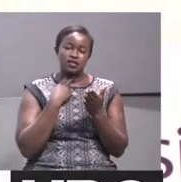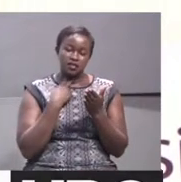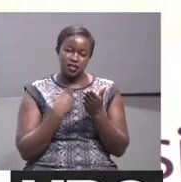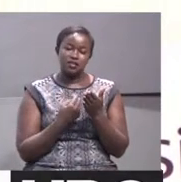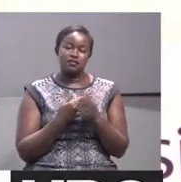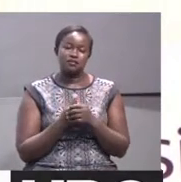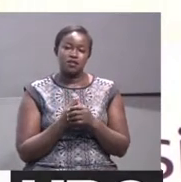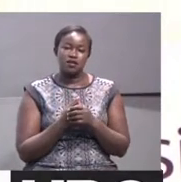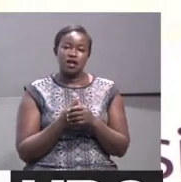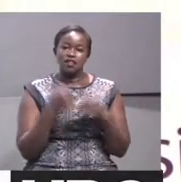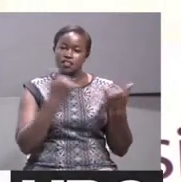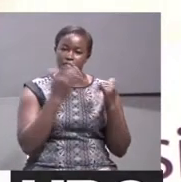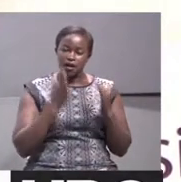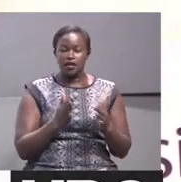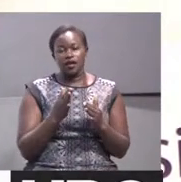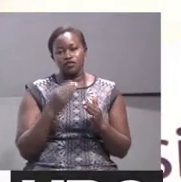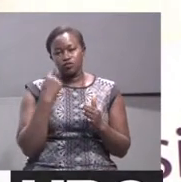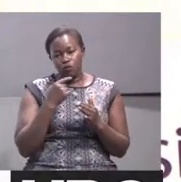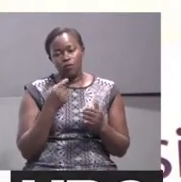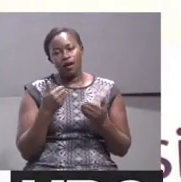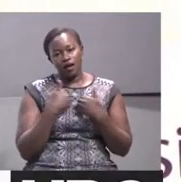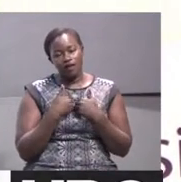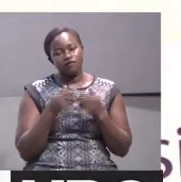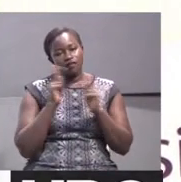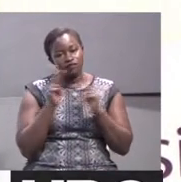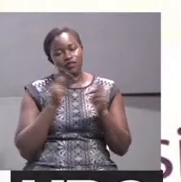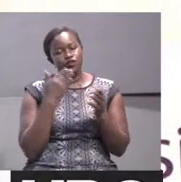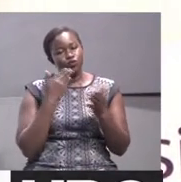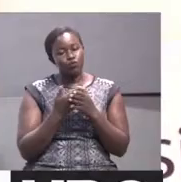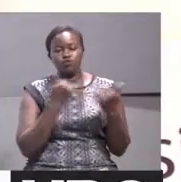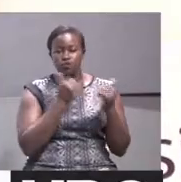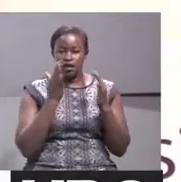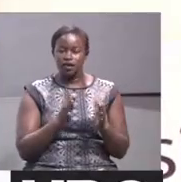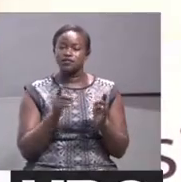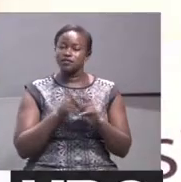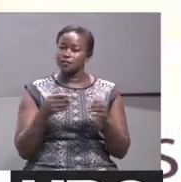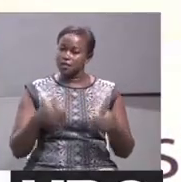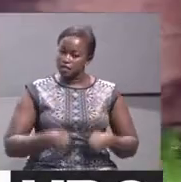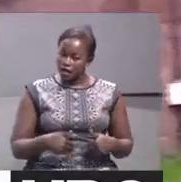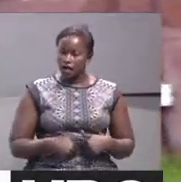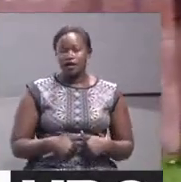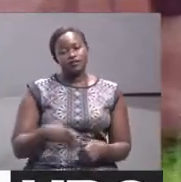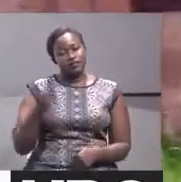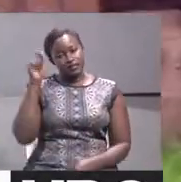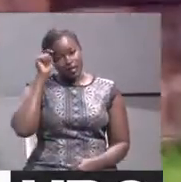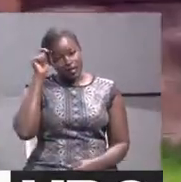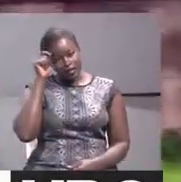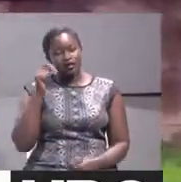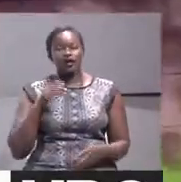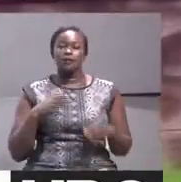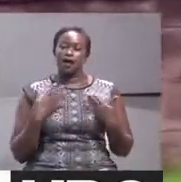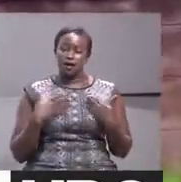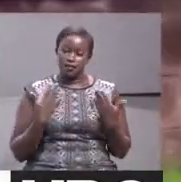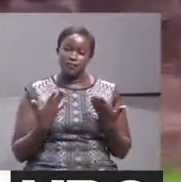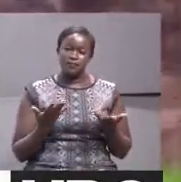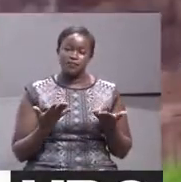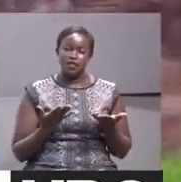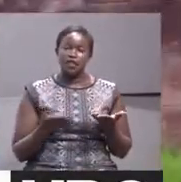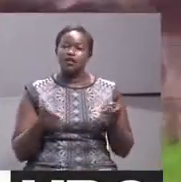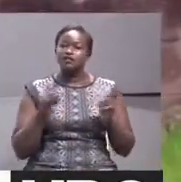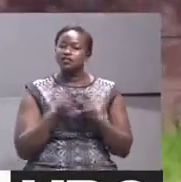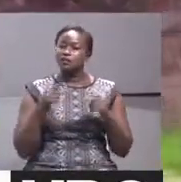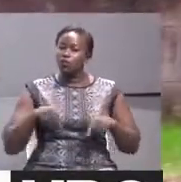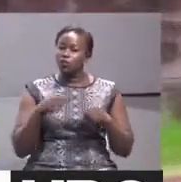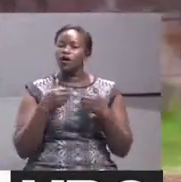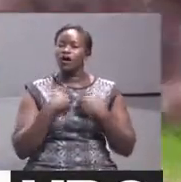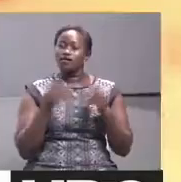the players I'm having, they are very good players and young and so talented, and I'm so happy. And besides that, we have very, very